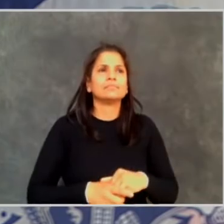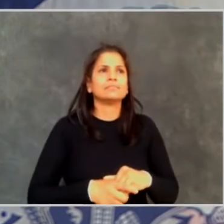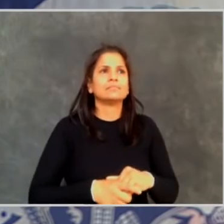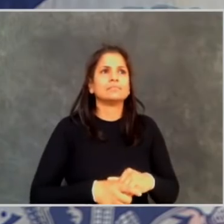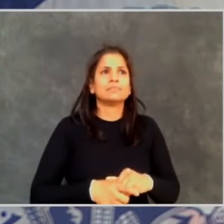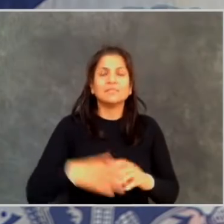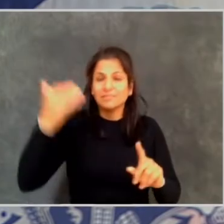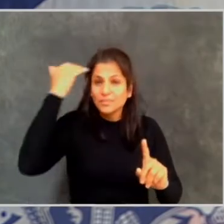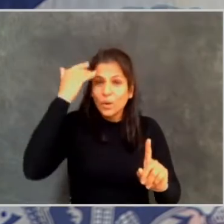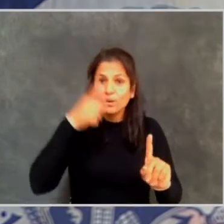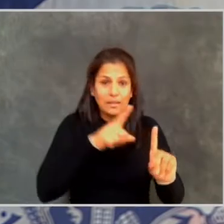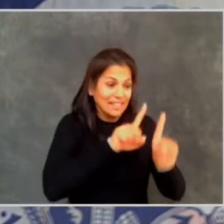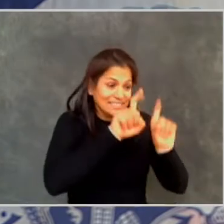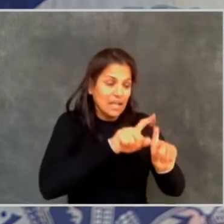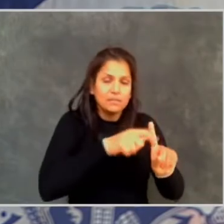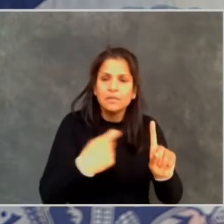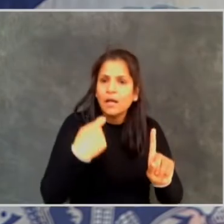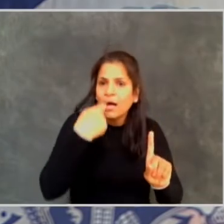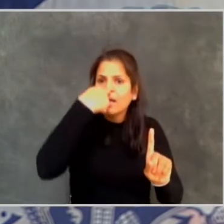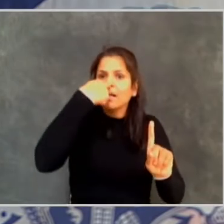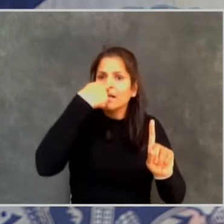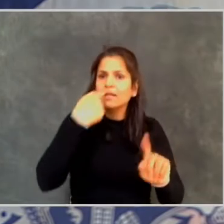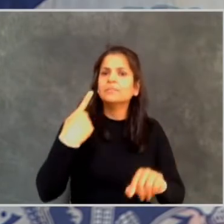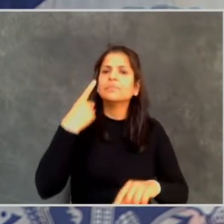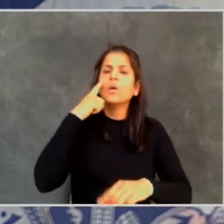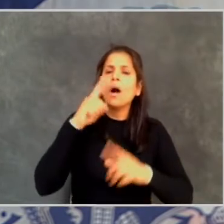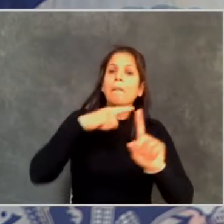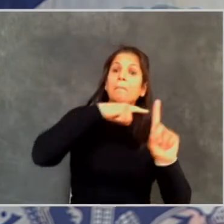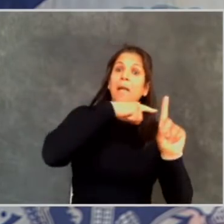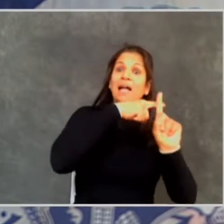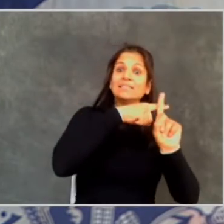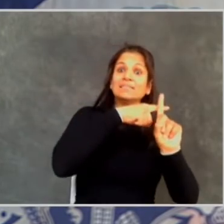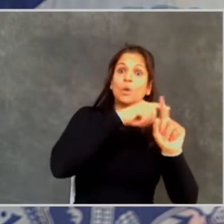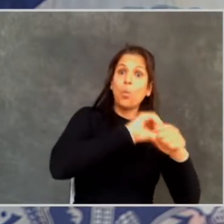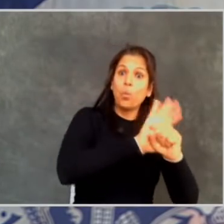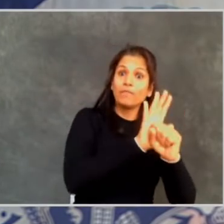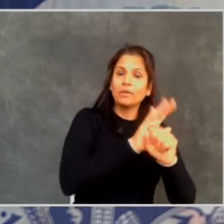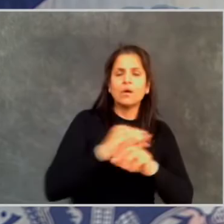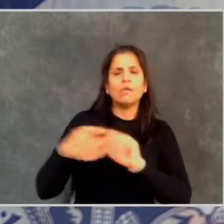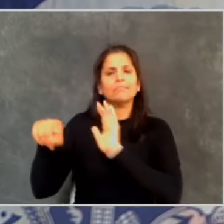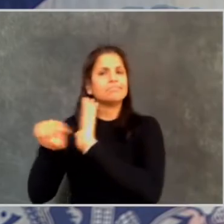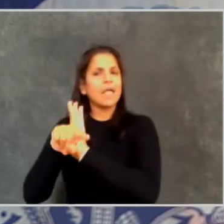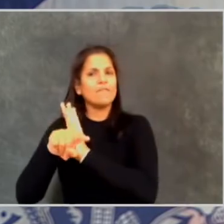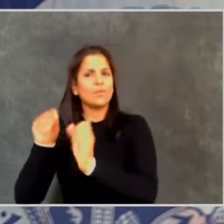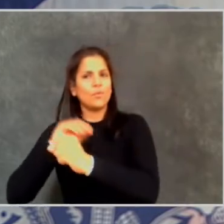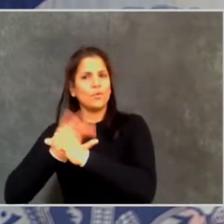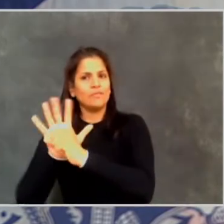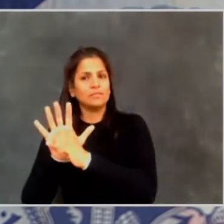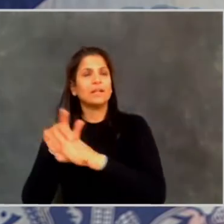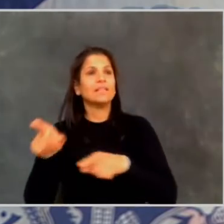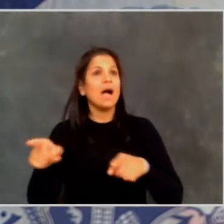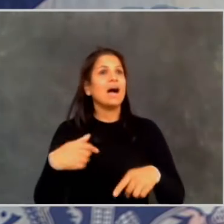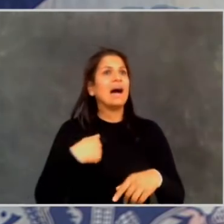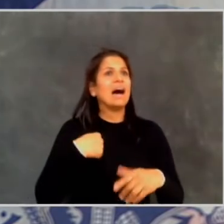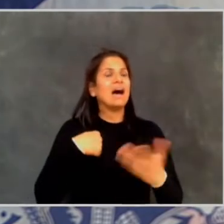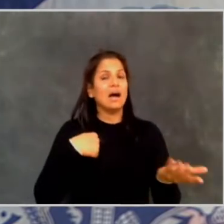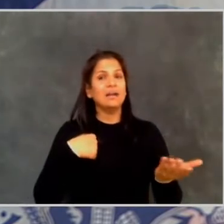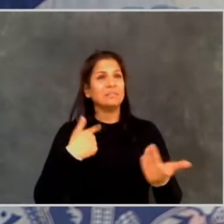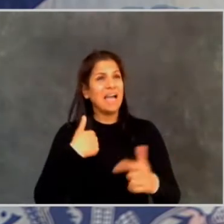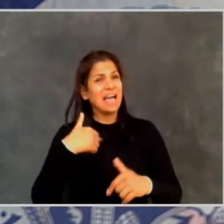federal government to prepare our hospitals, sustain our hospitals, the ventilators, the supplies, now more and more the